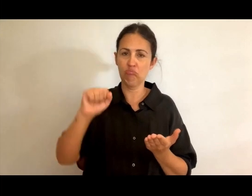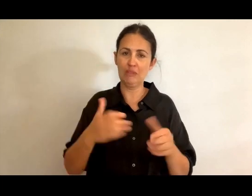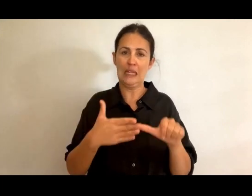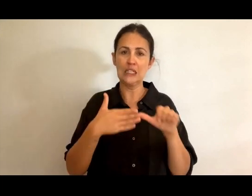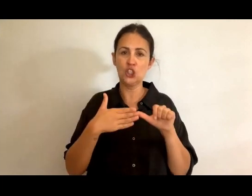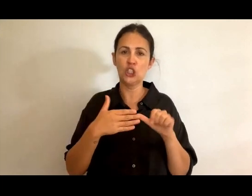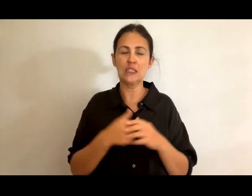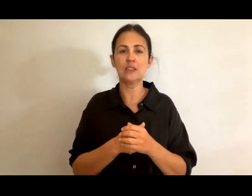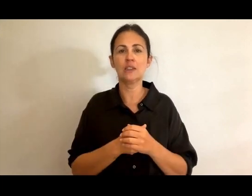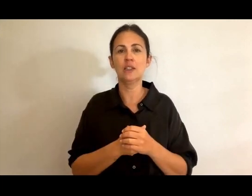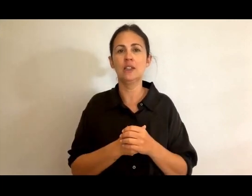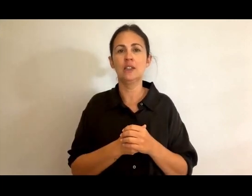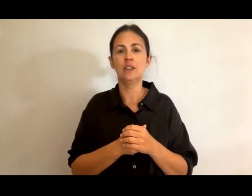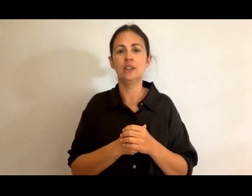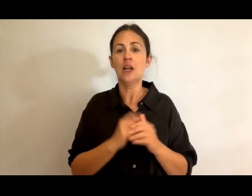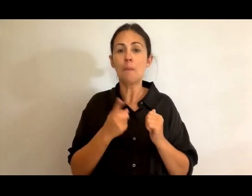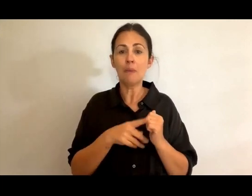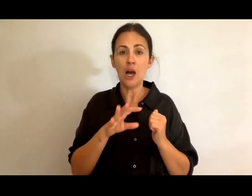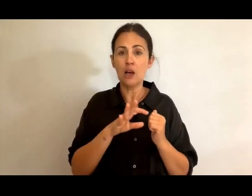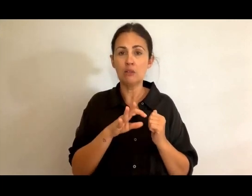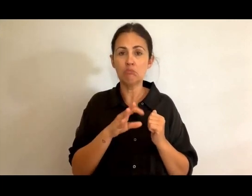open knowledge thing.